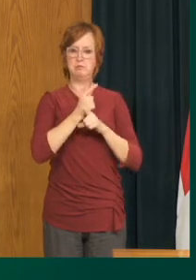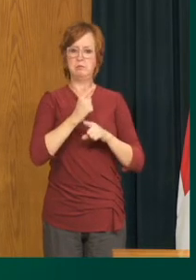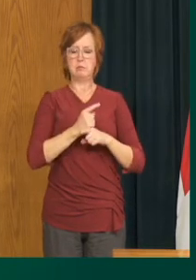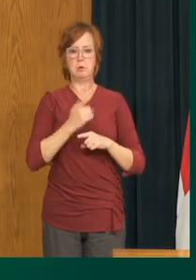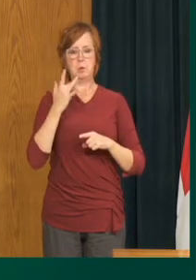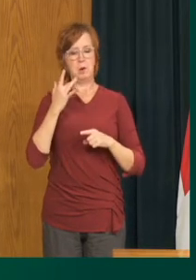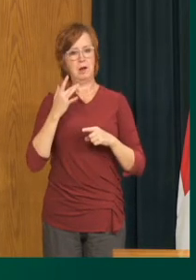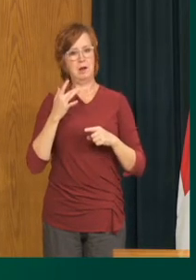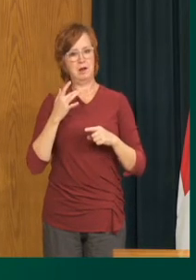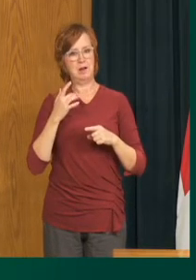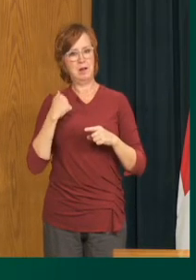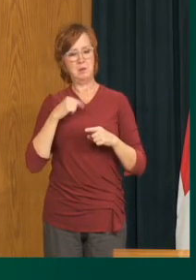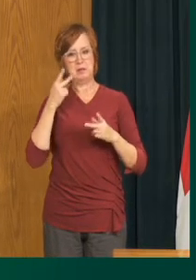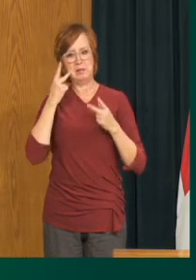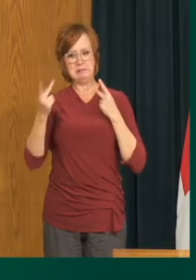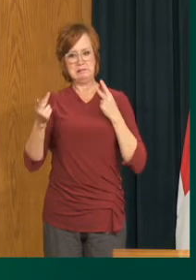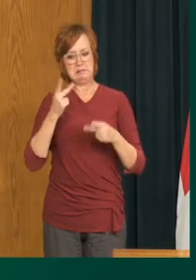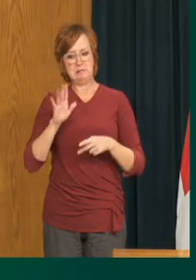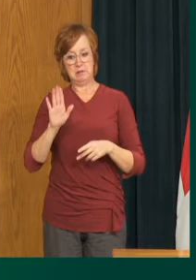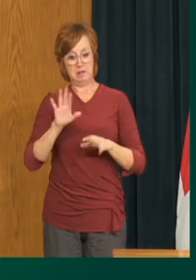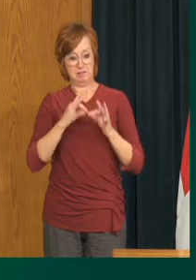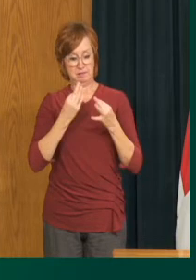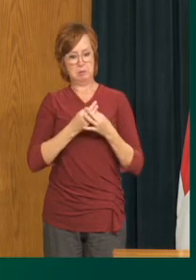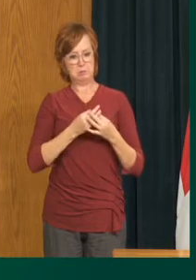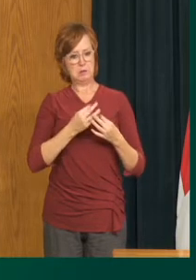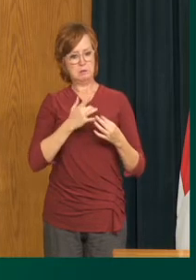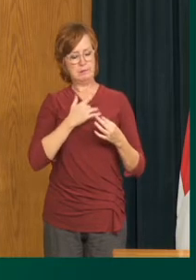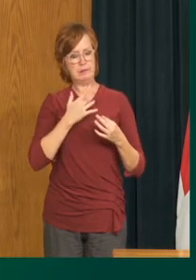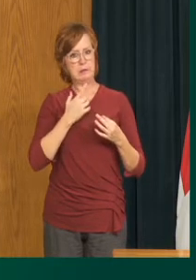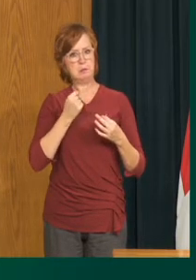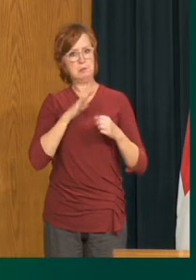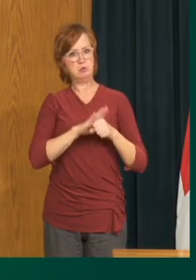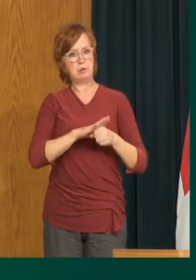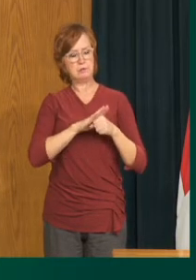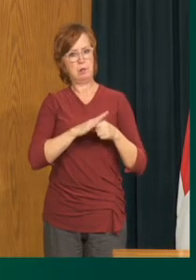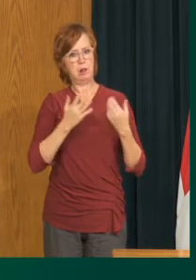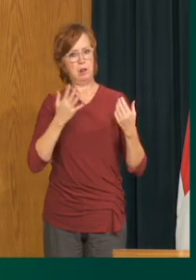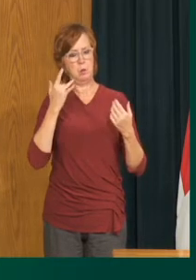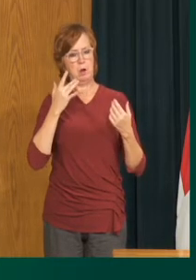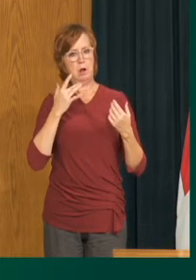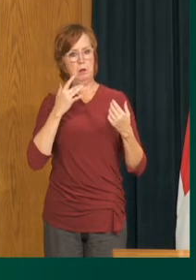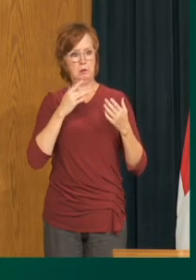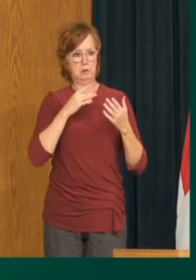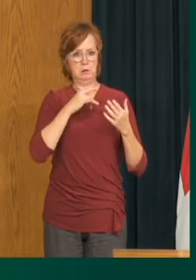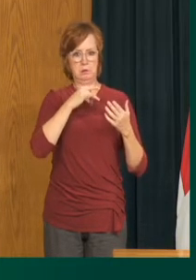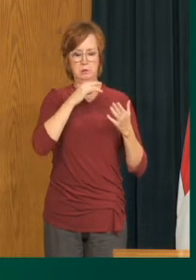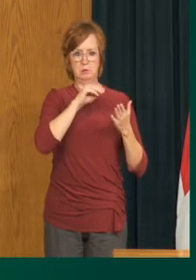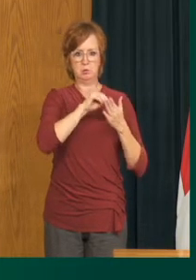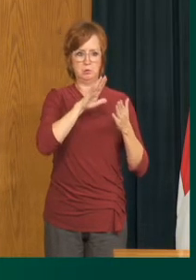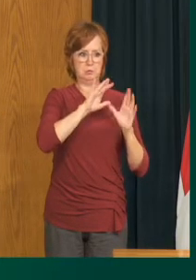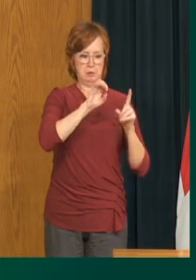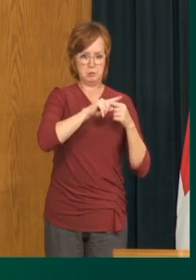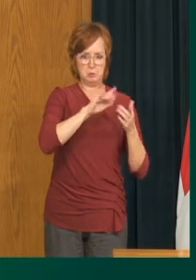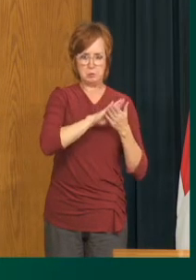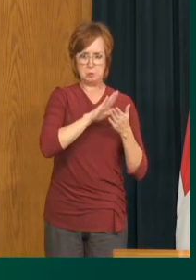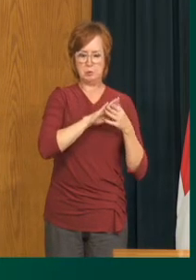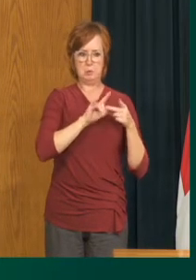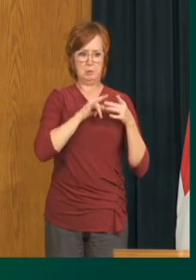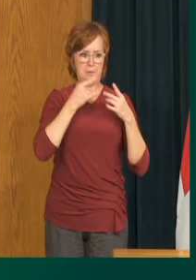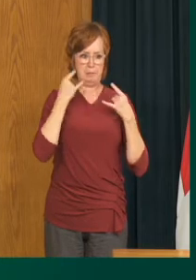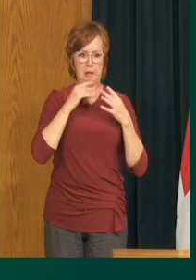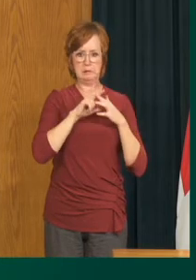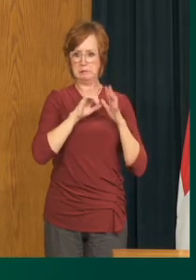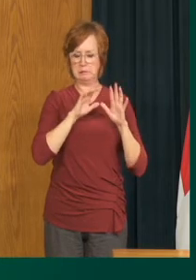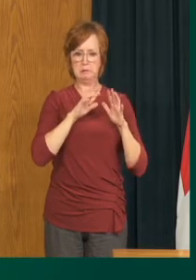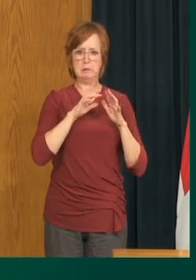mind as kids went back to school, so maybe that was part of it. But it means that we can regroup and take a look at how we will continue to offer this service on an